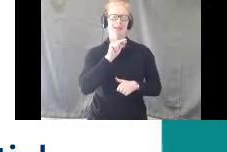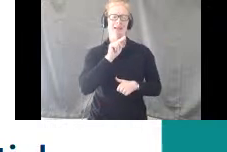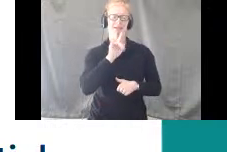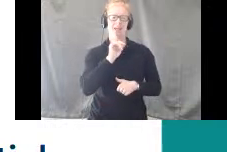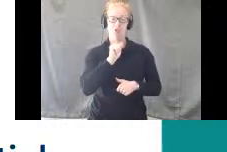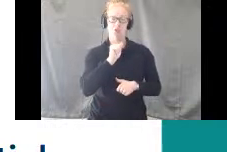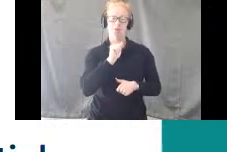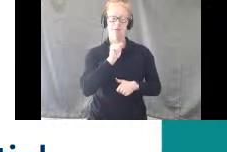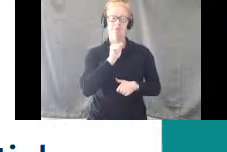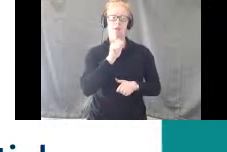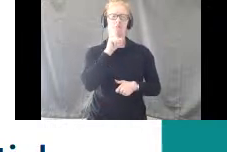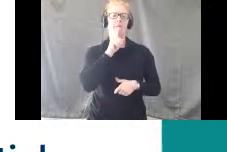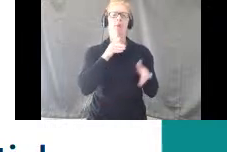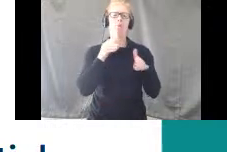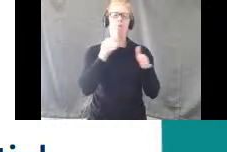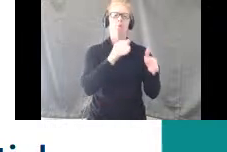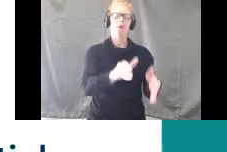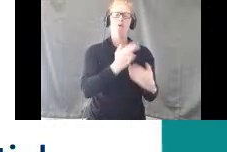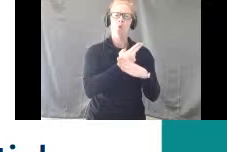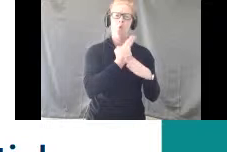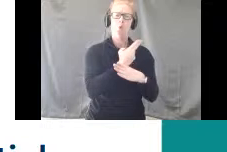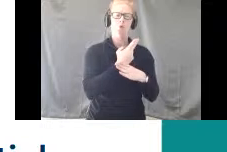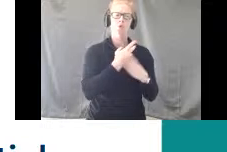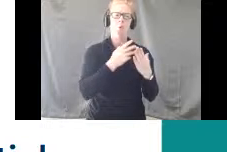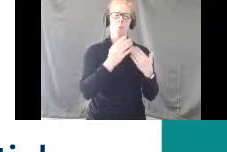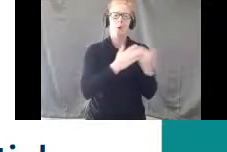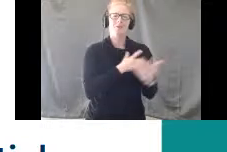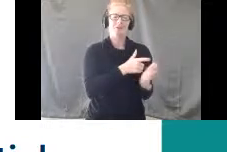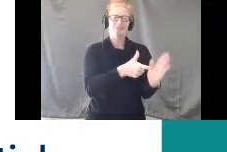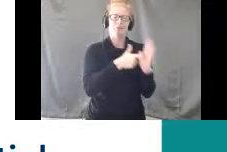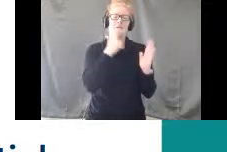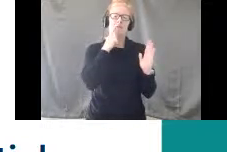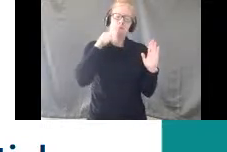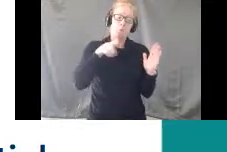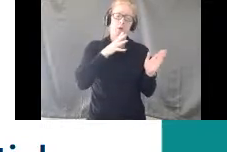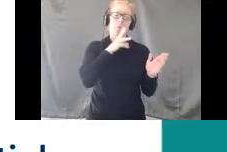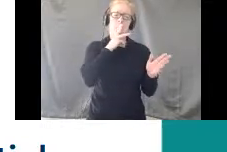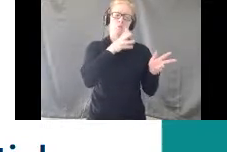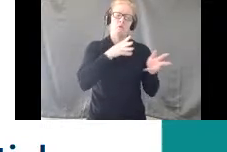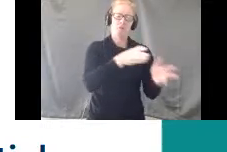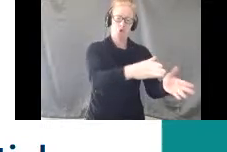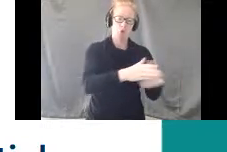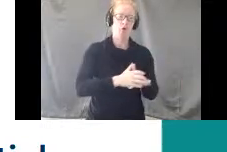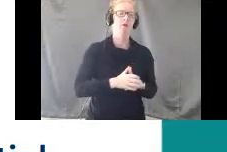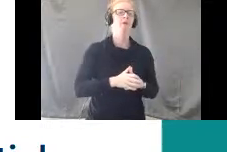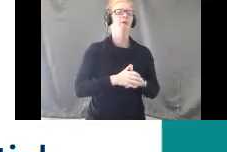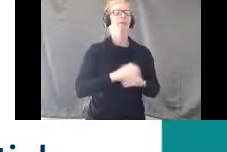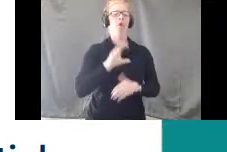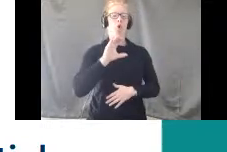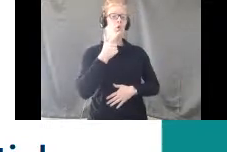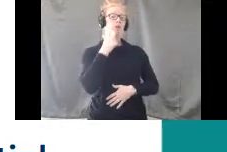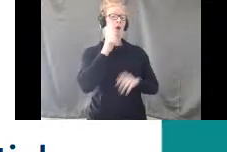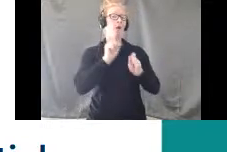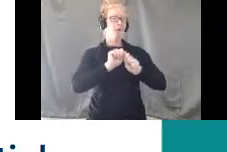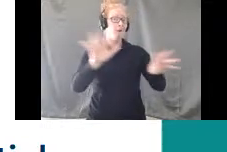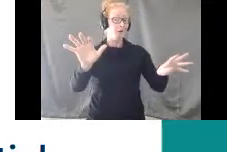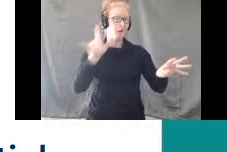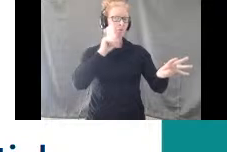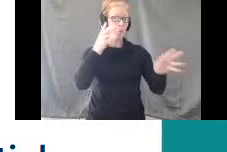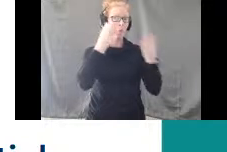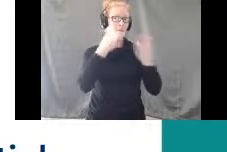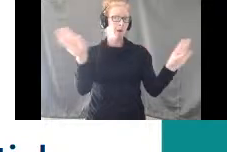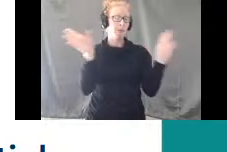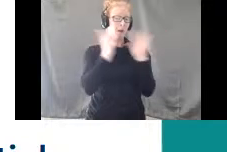river users to understand the needs of the river. The Coast Guard put that out for public comment and then issued a